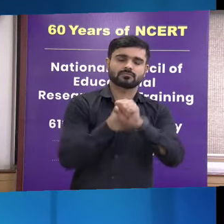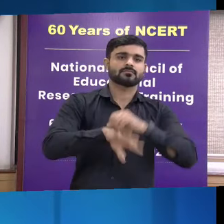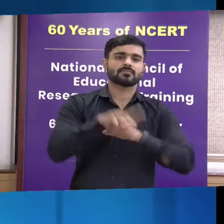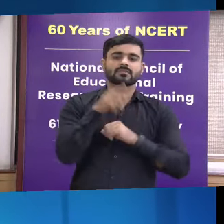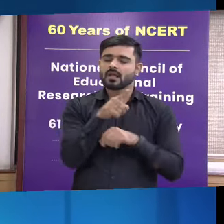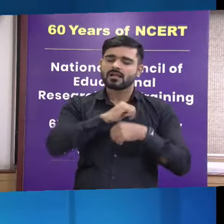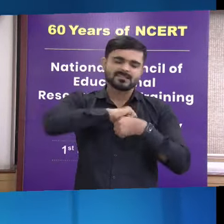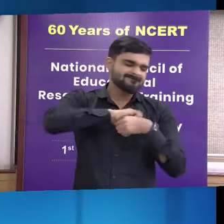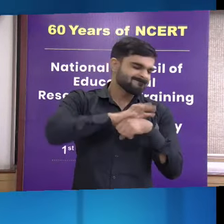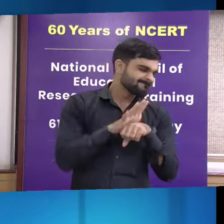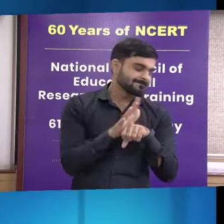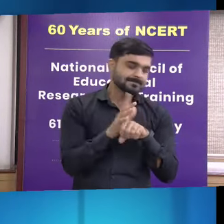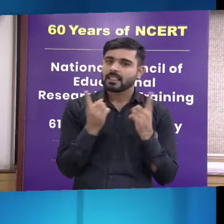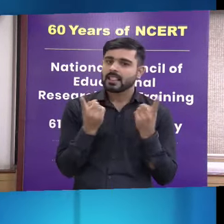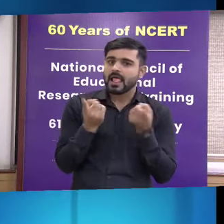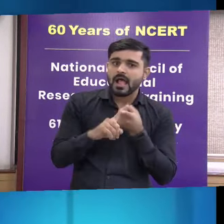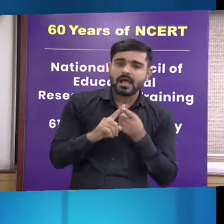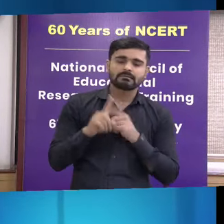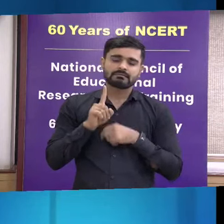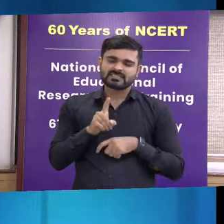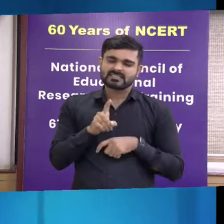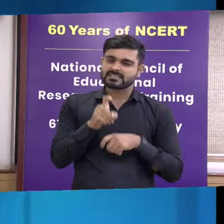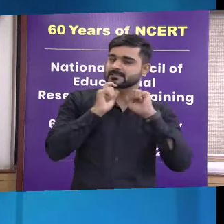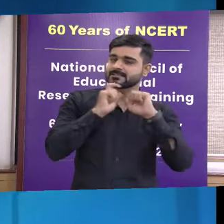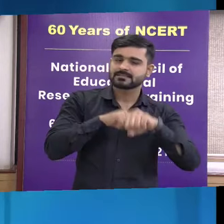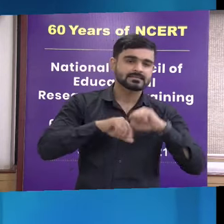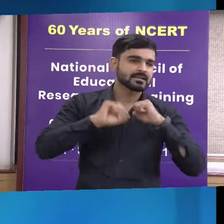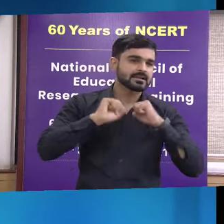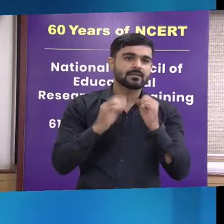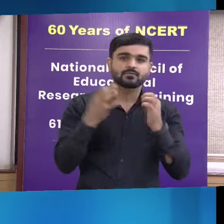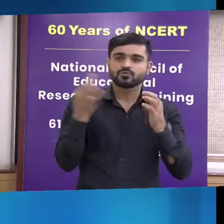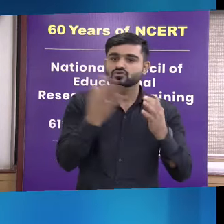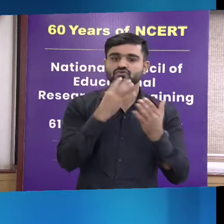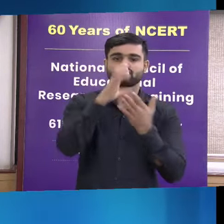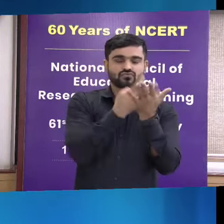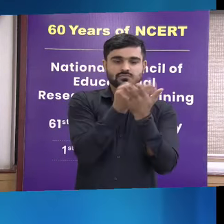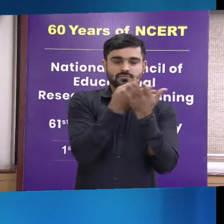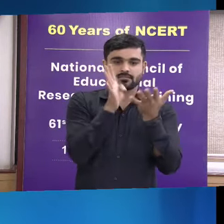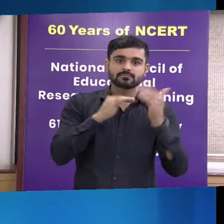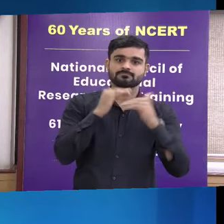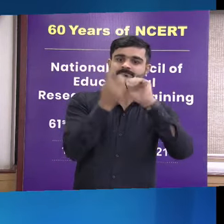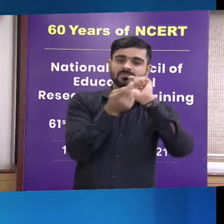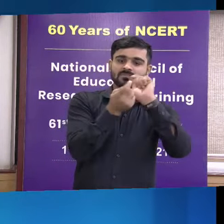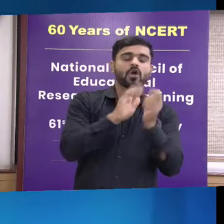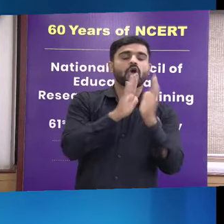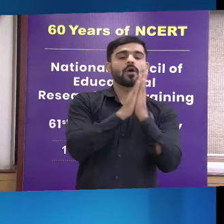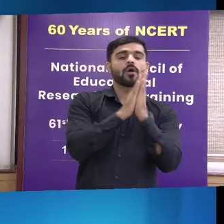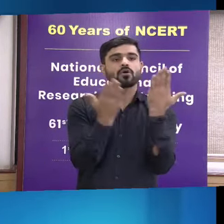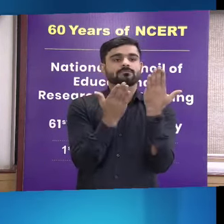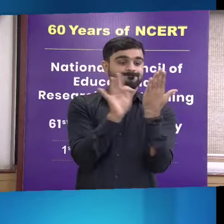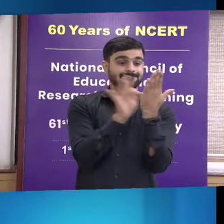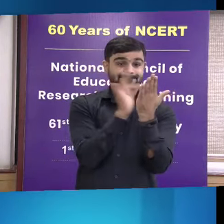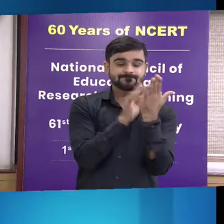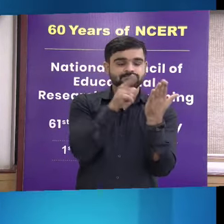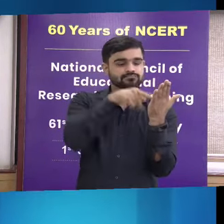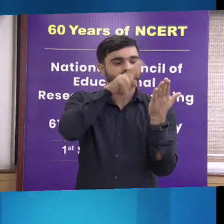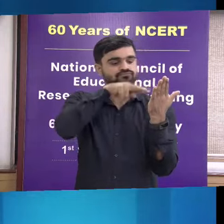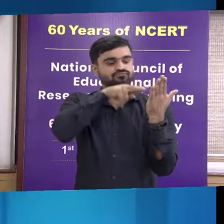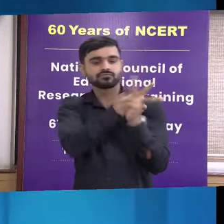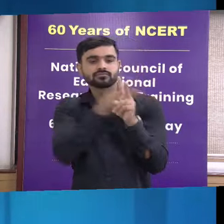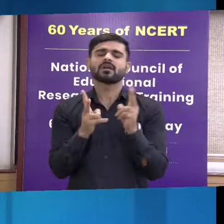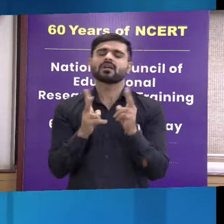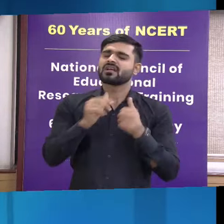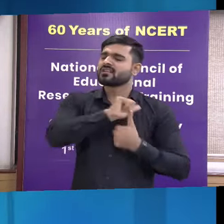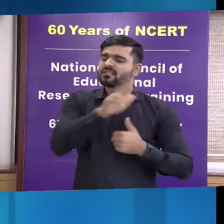critical, crucial aspect, developing the new curriculum framework and syllabus and textbooks, covering all